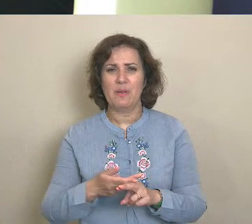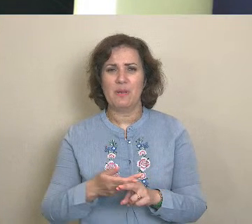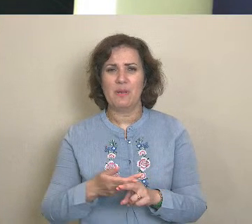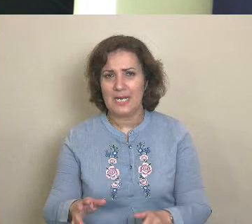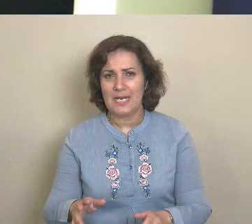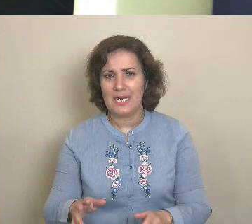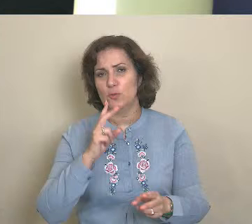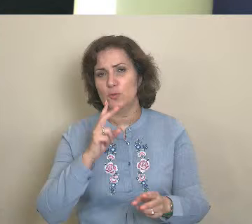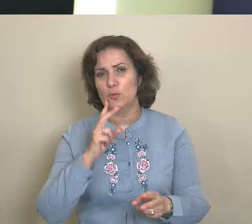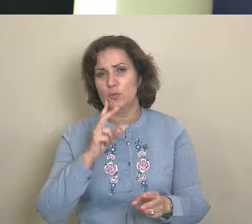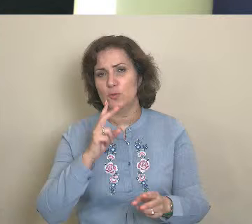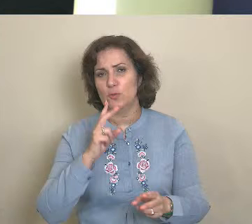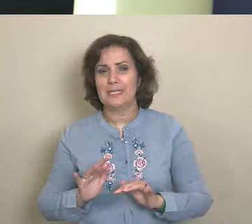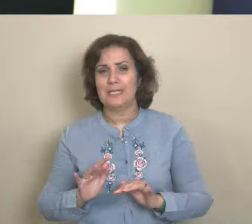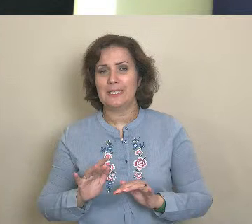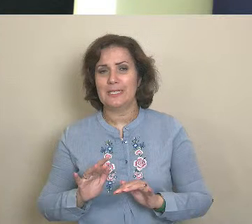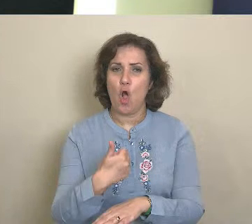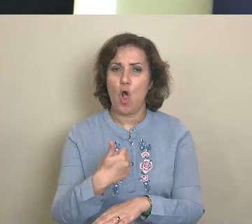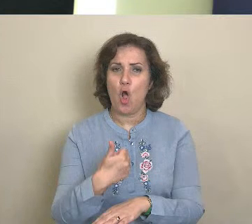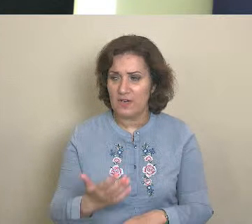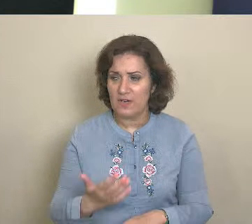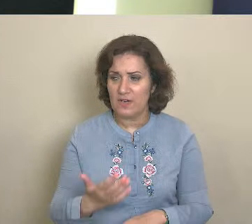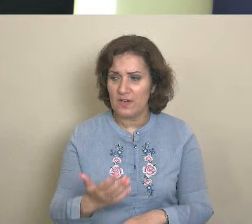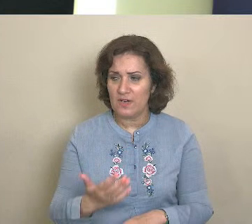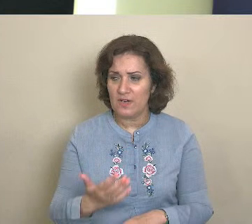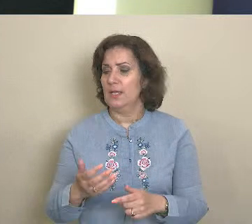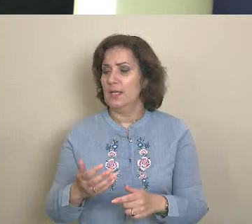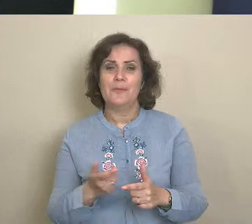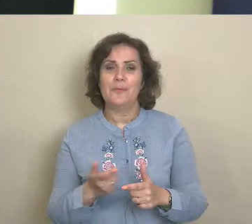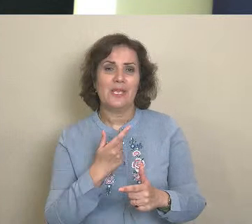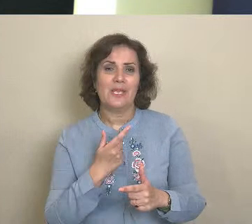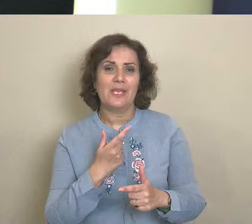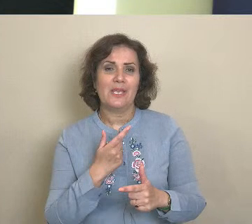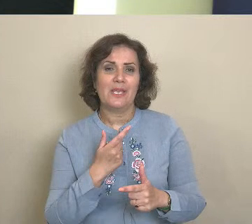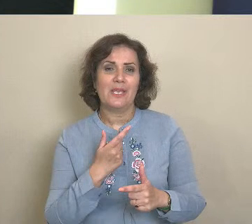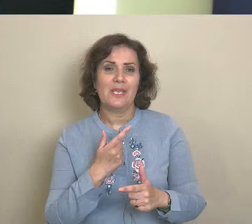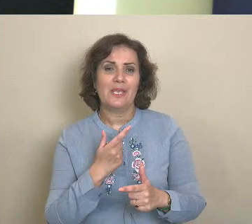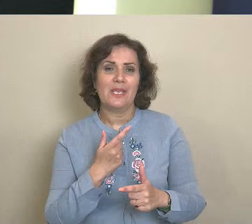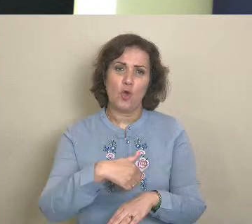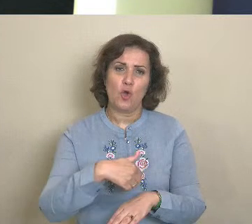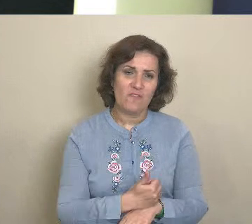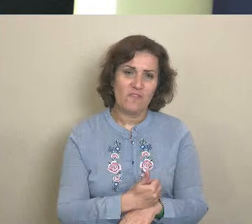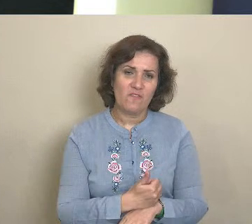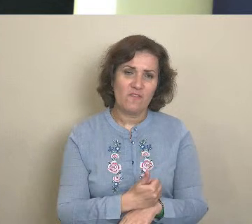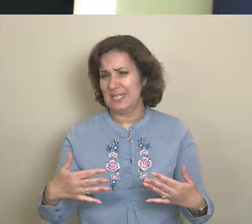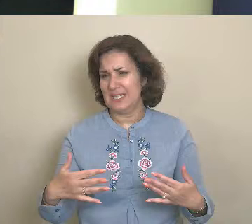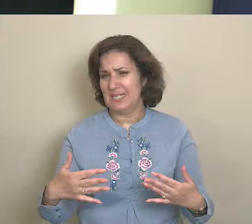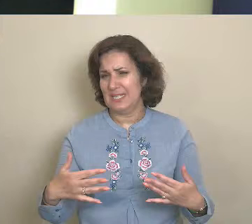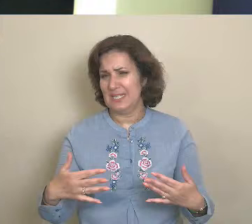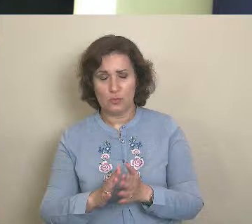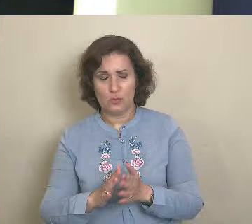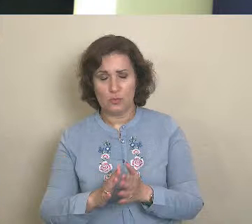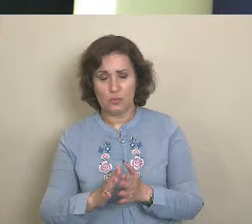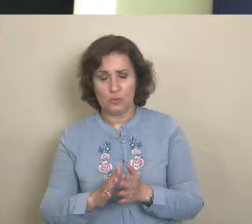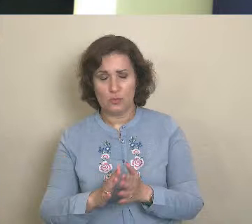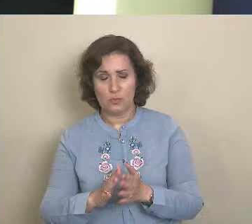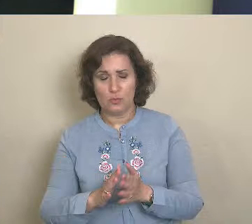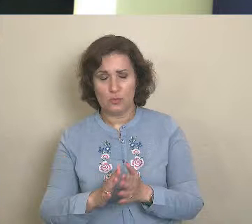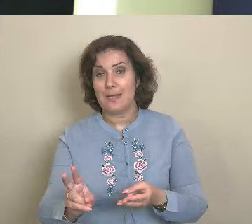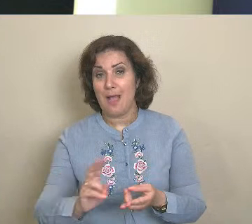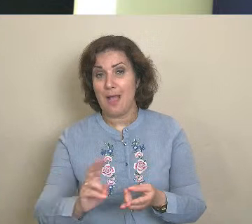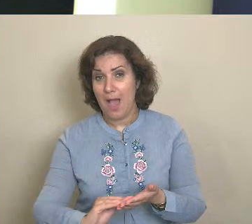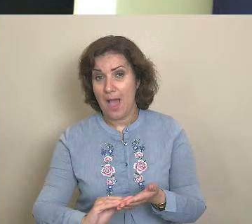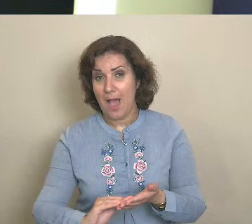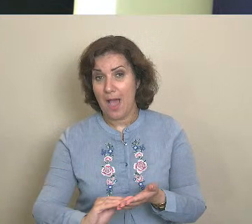terms of inaction or contesting the actions of the heads, when there is some conflict within the commission,